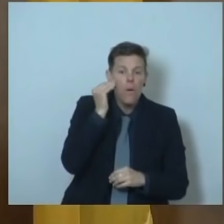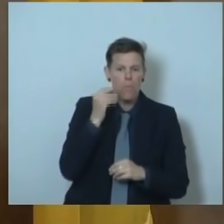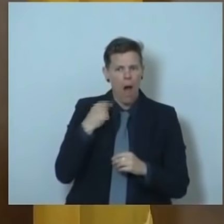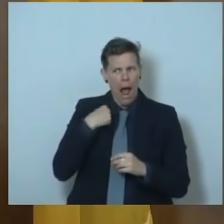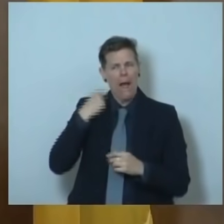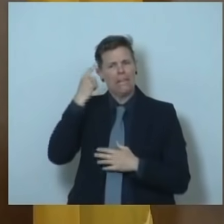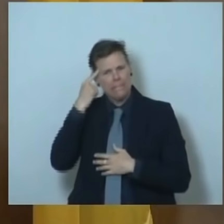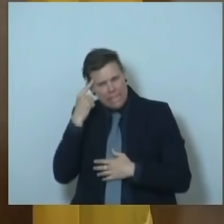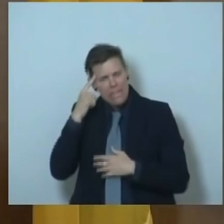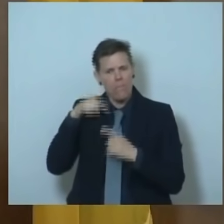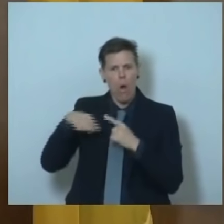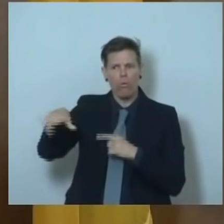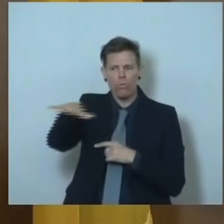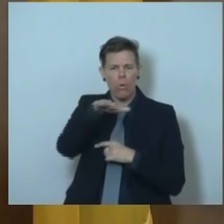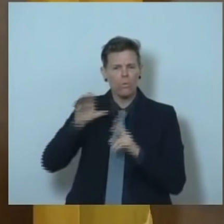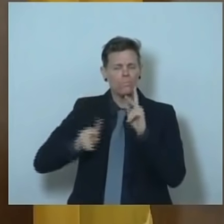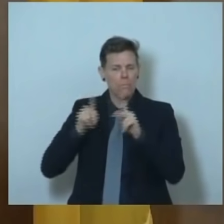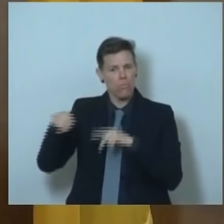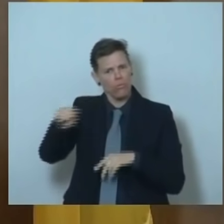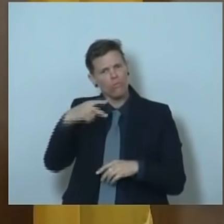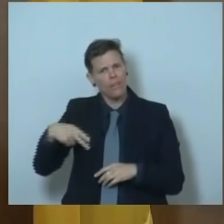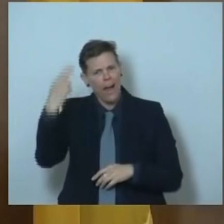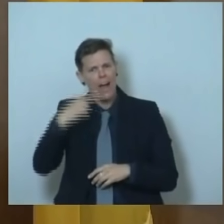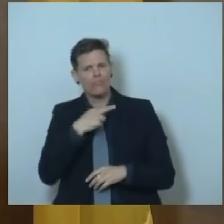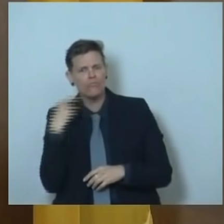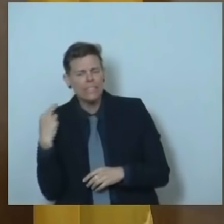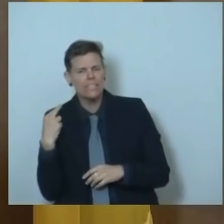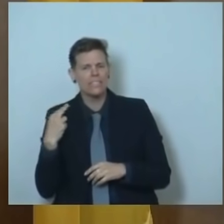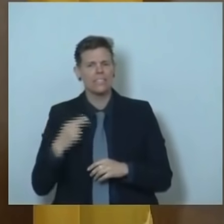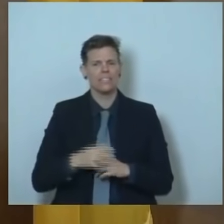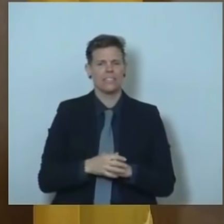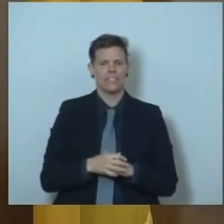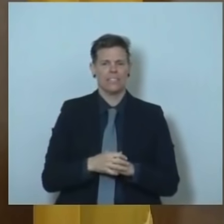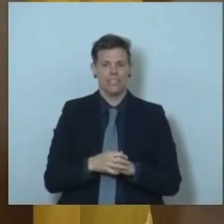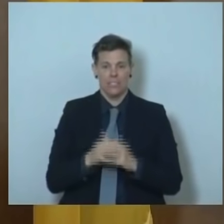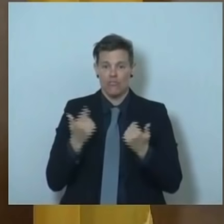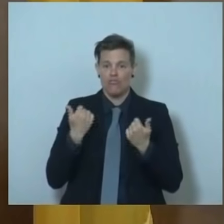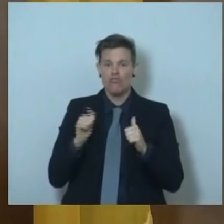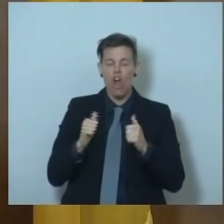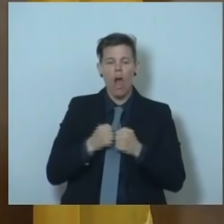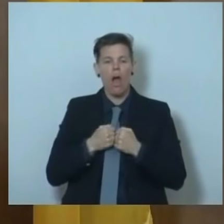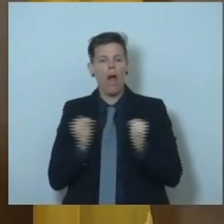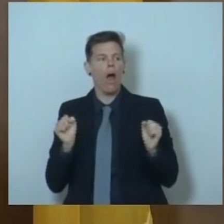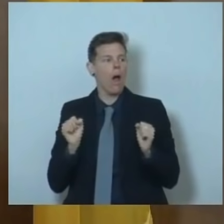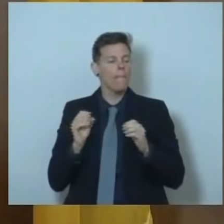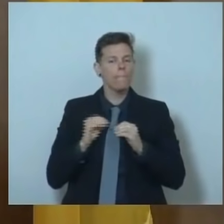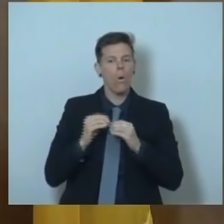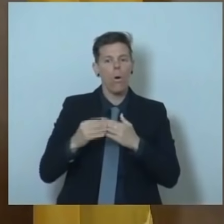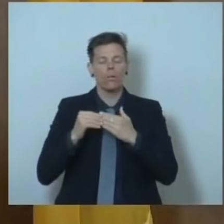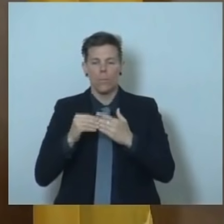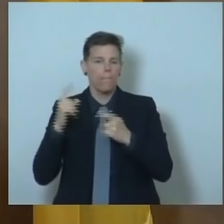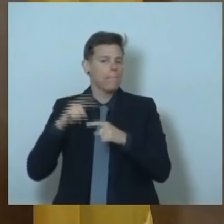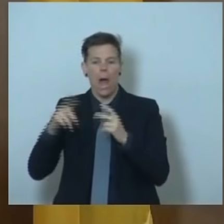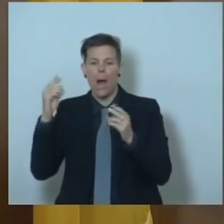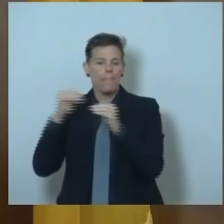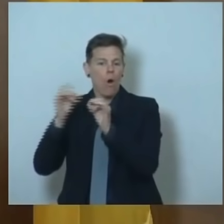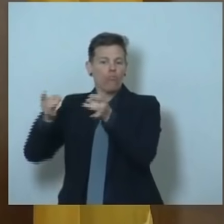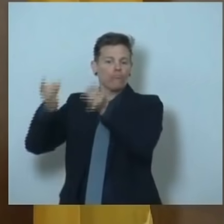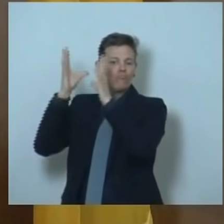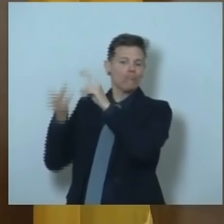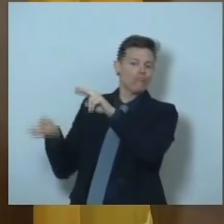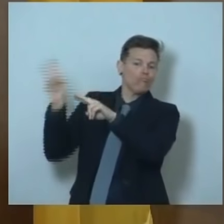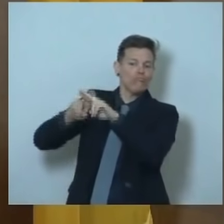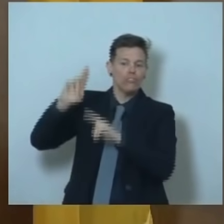time we stretch, and we should be, in trying to make these tough decisions. Every single one of those